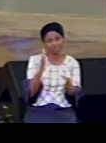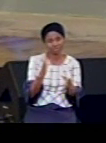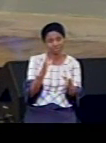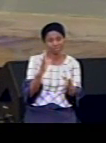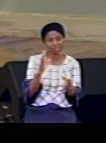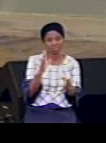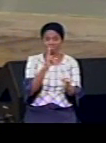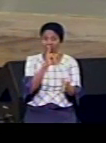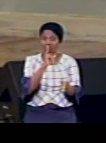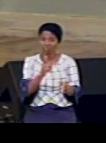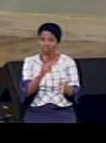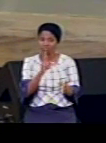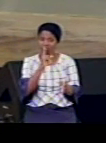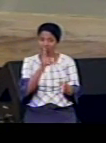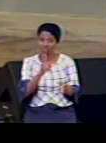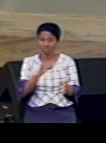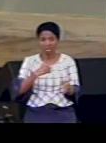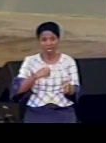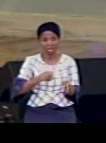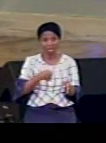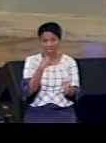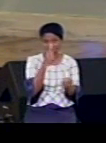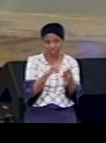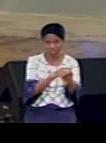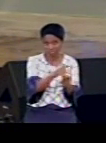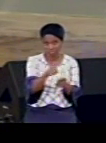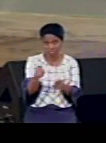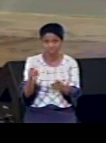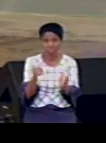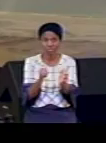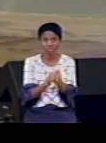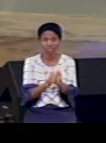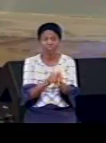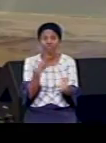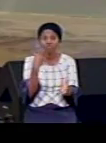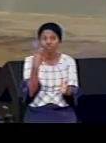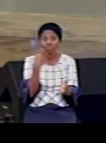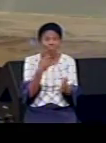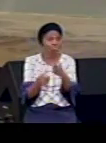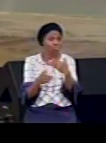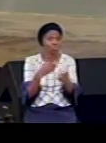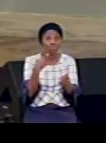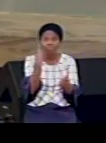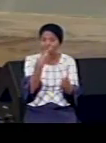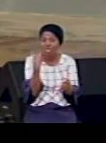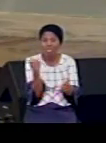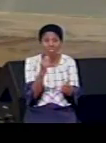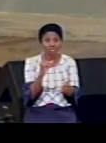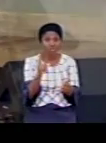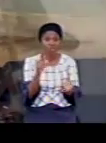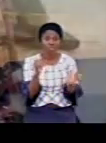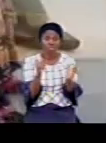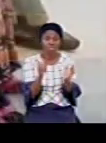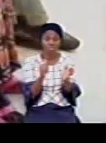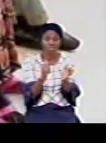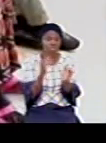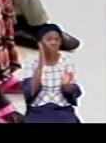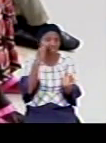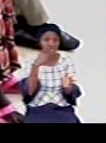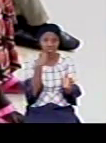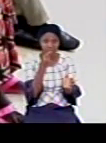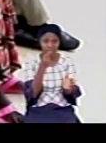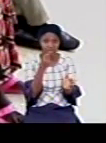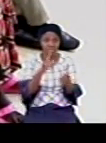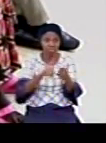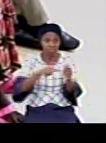I say unto you, that whosoever shall say unto this